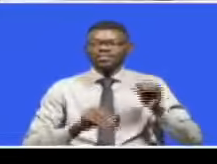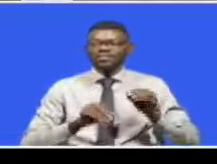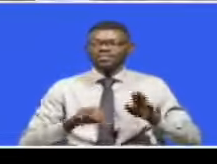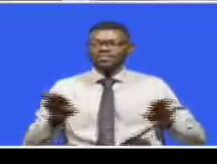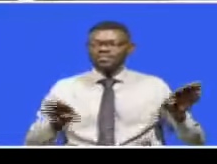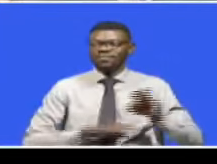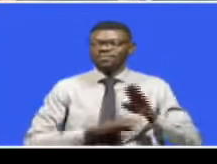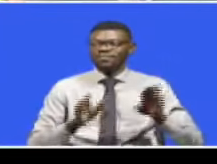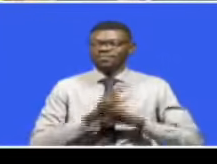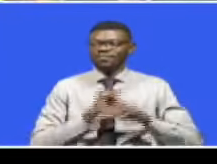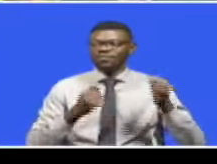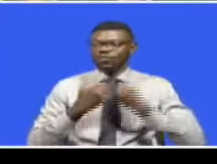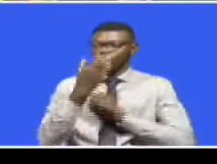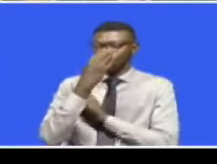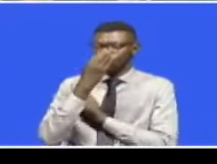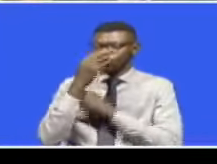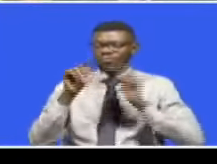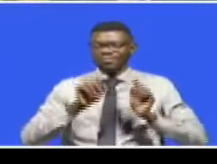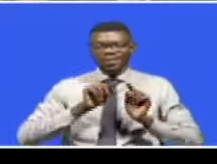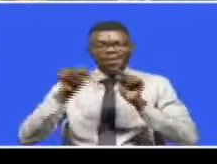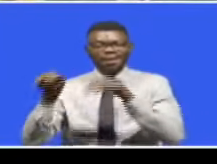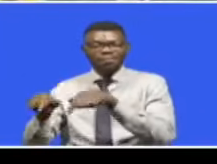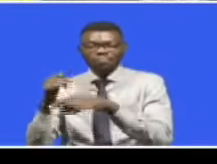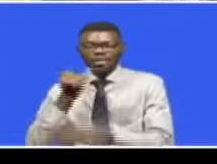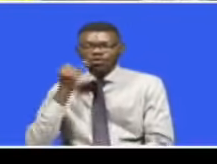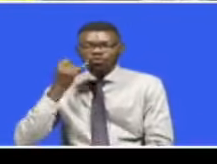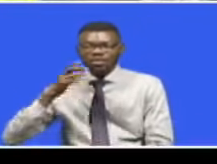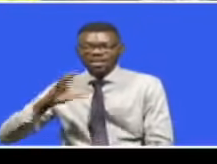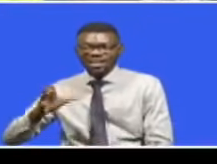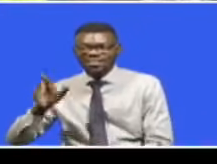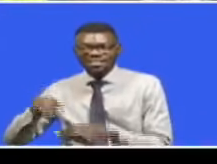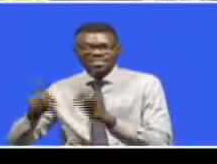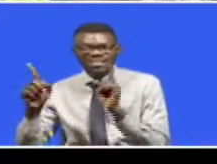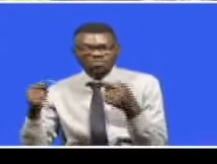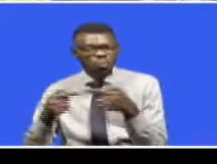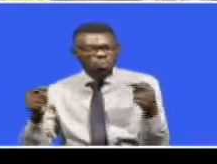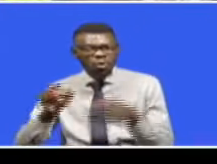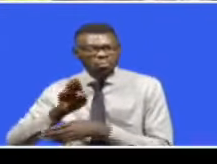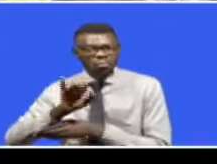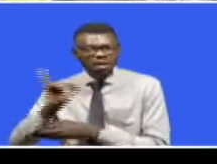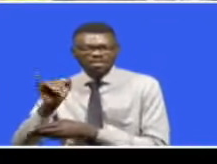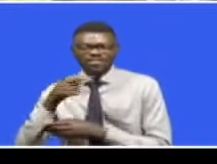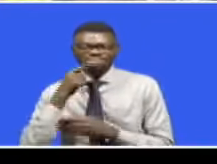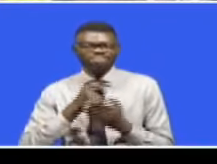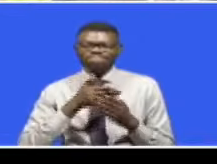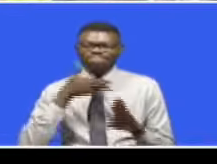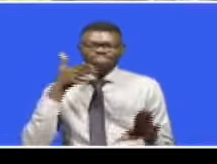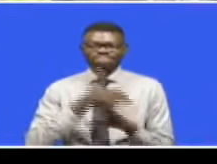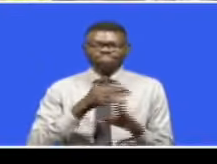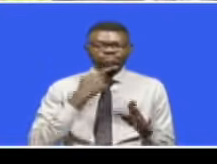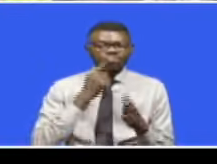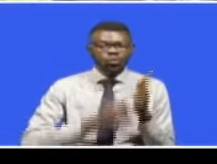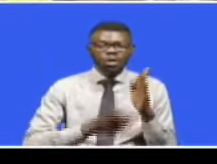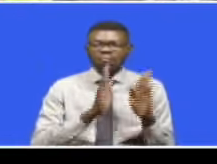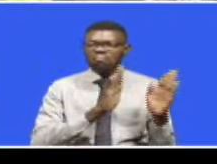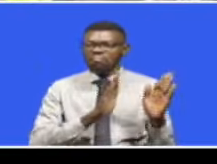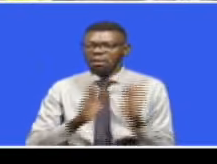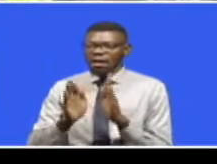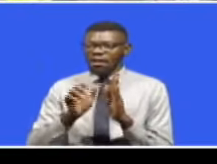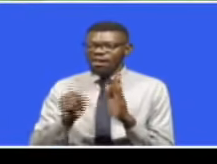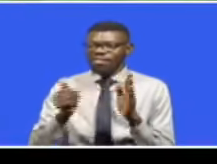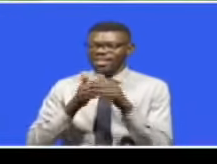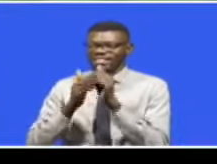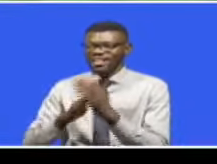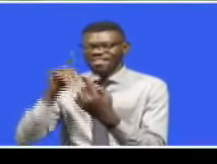President William Ruto toured the populous Nakuru County, where he dismissed BBI as a fraud. He says it was a plan by some leaders to